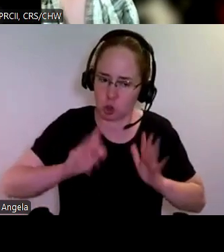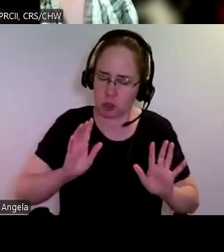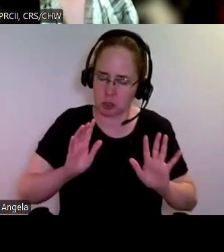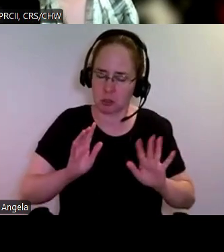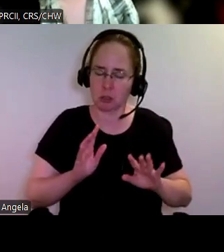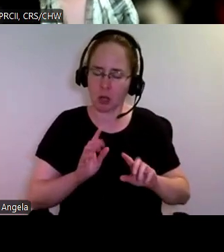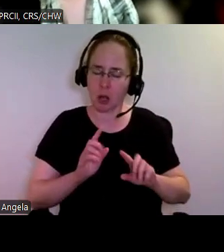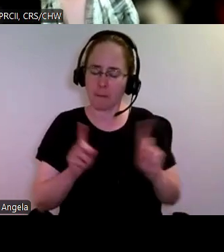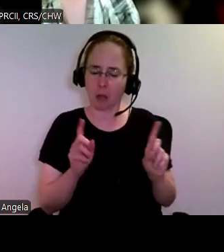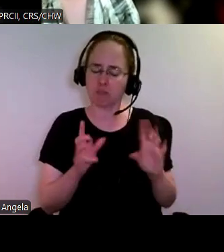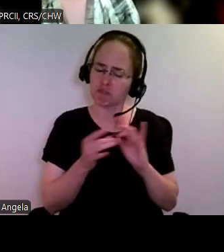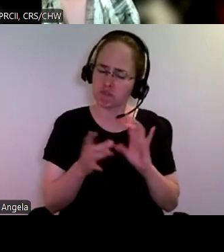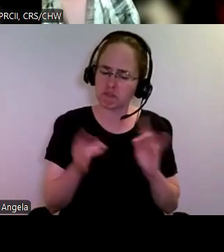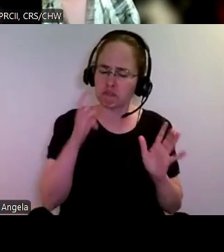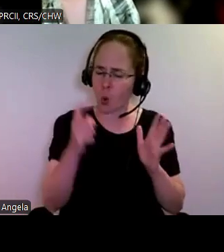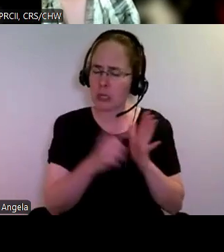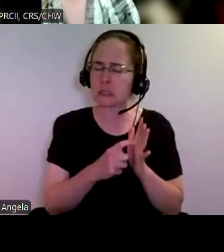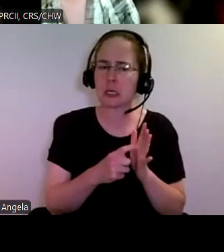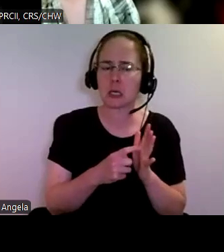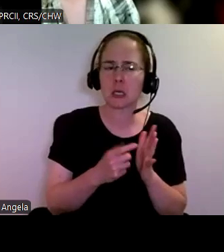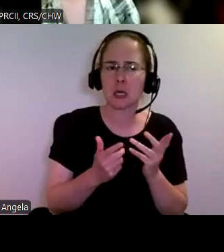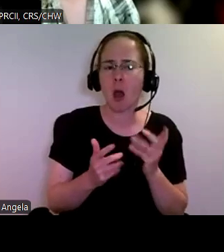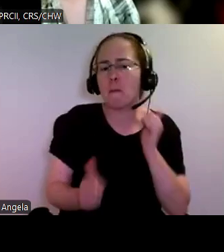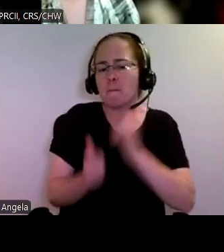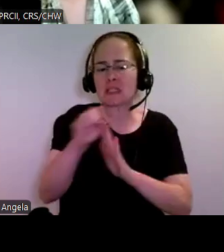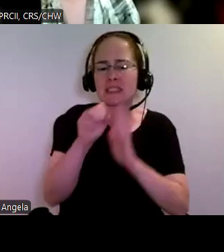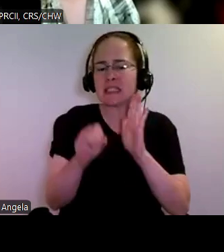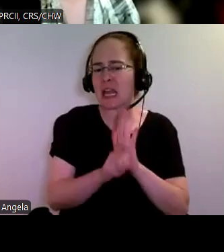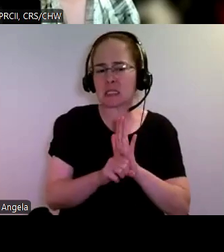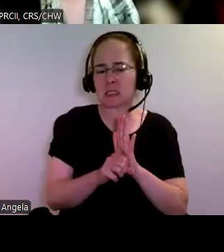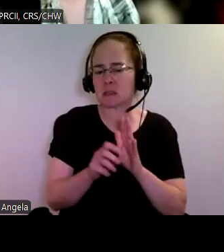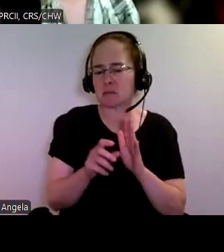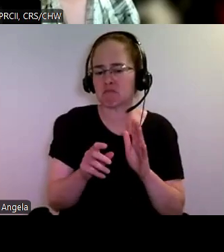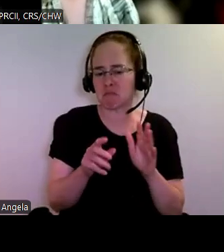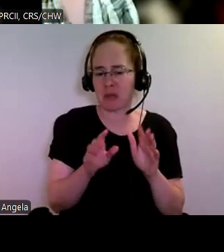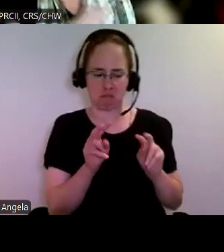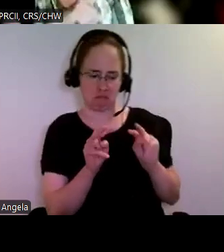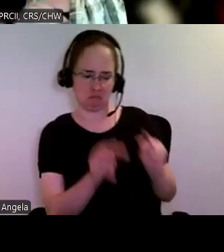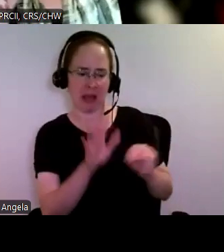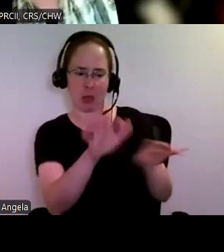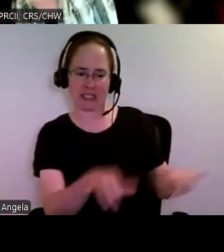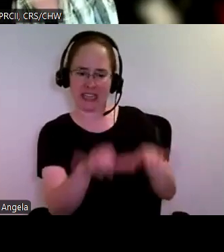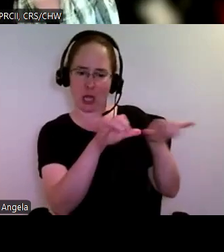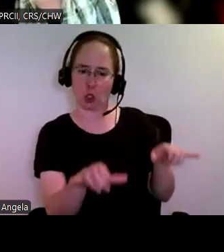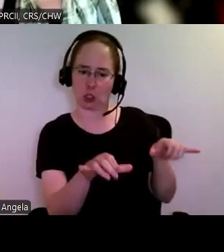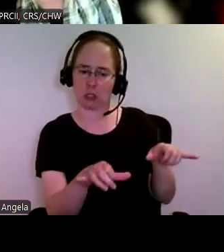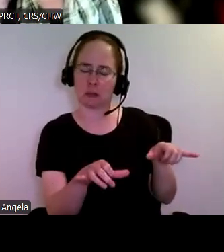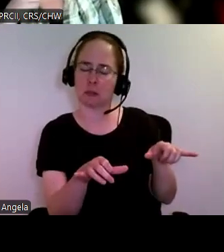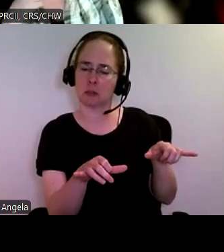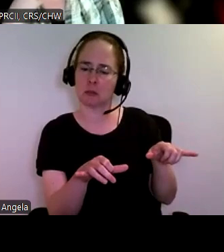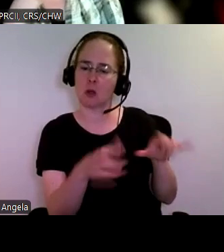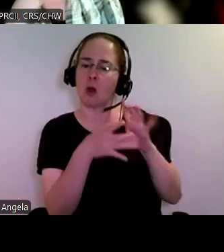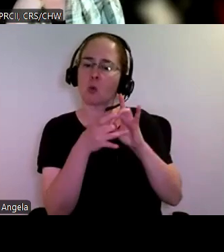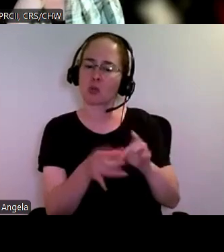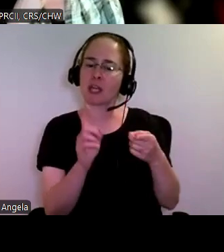research project or anything. Anecdotally, the majority of states are looking at their standards and as it relates to that